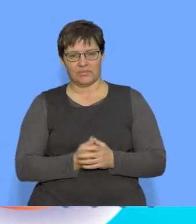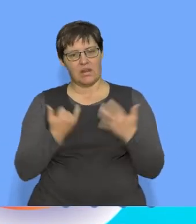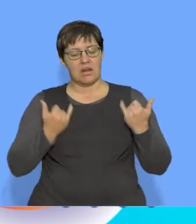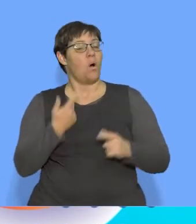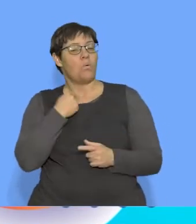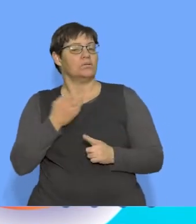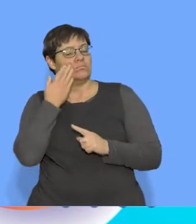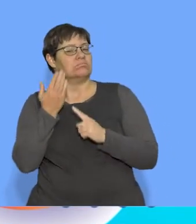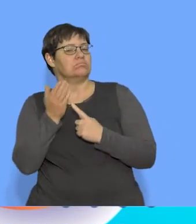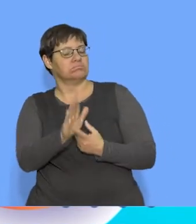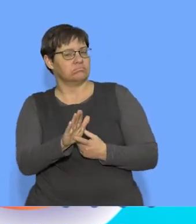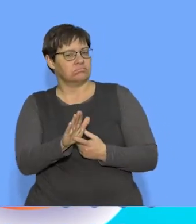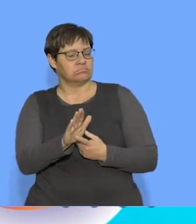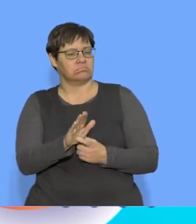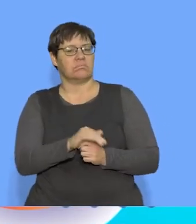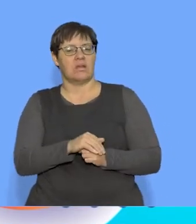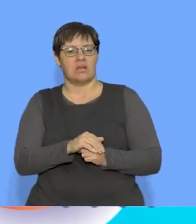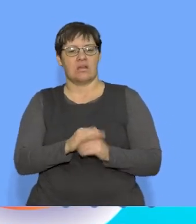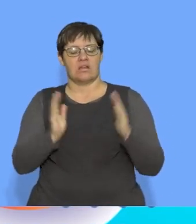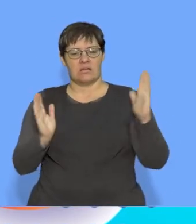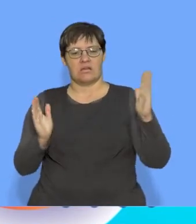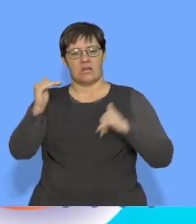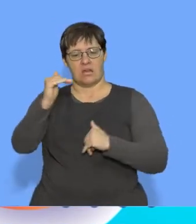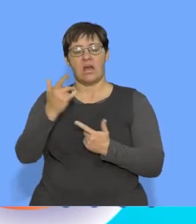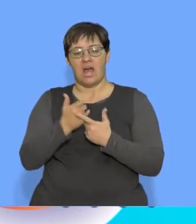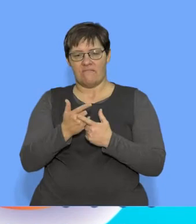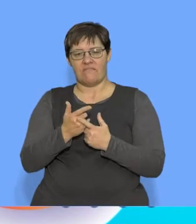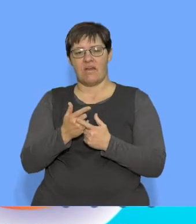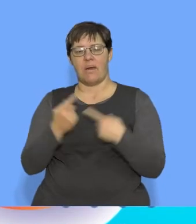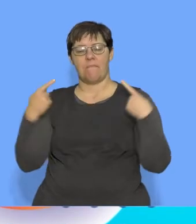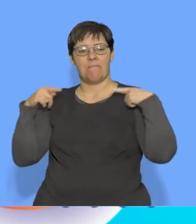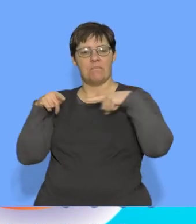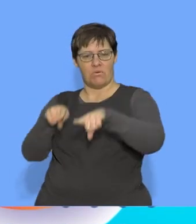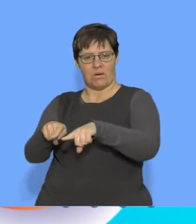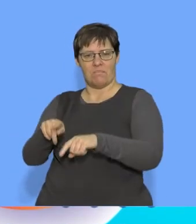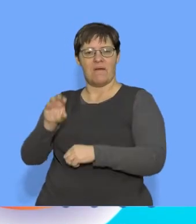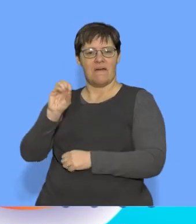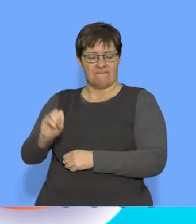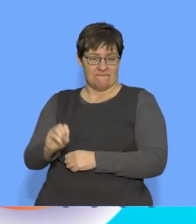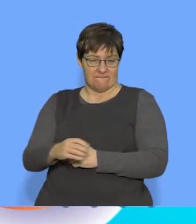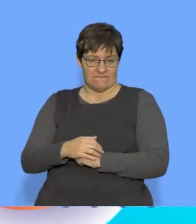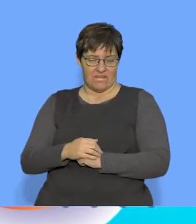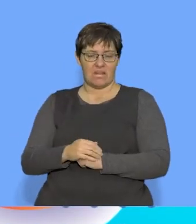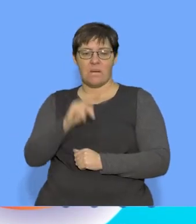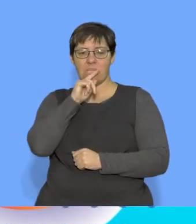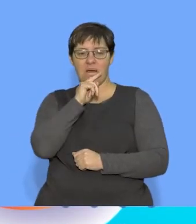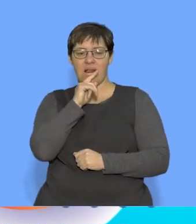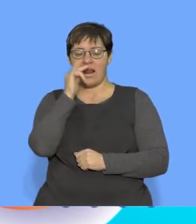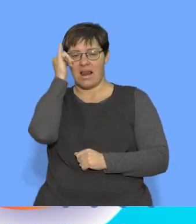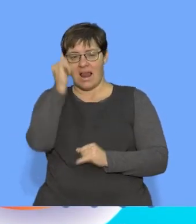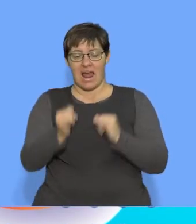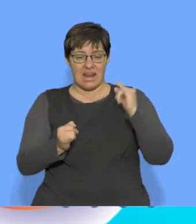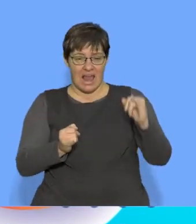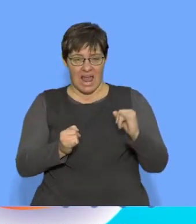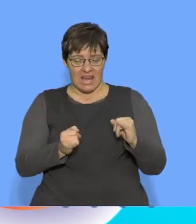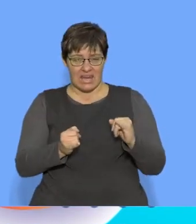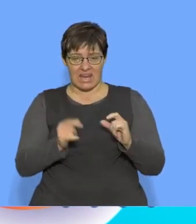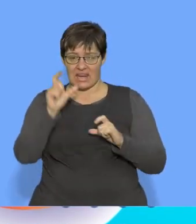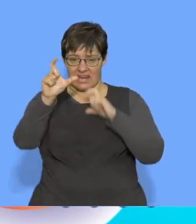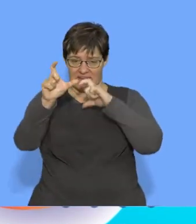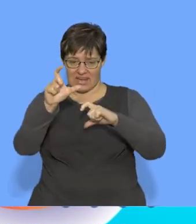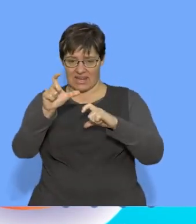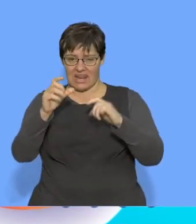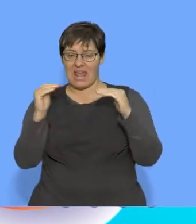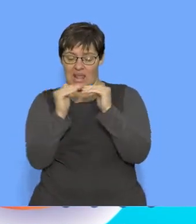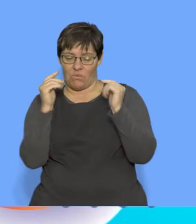prove that a quadrilateral is a parallelogram, and then try and prove that 2 line segments are equal to each